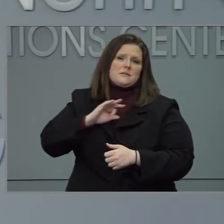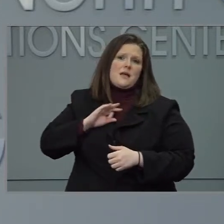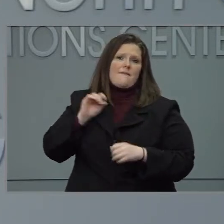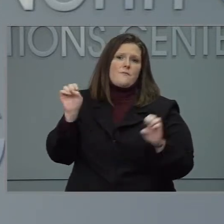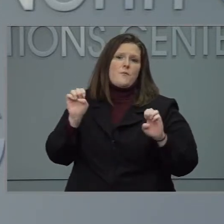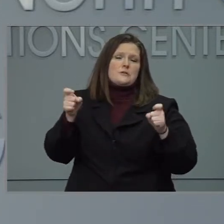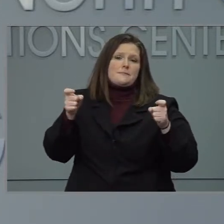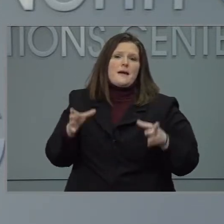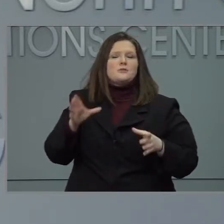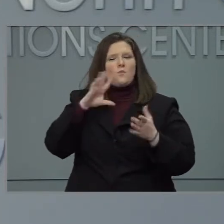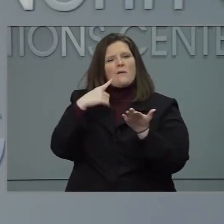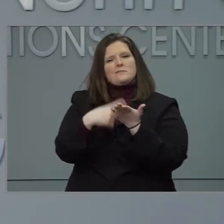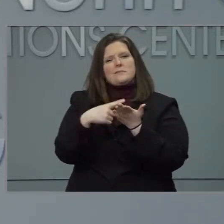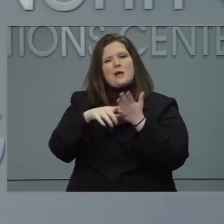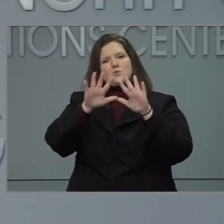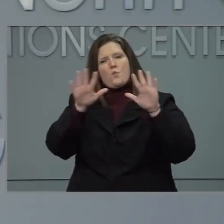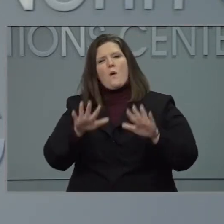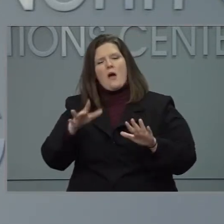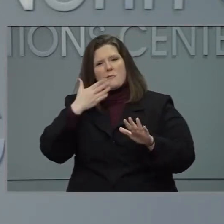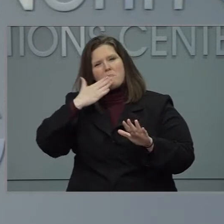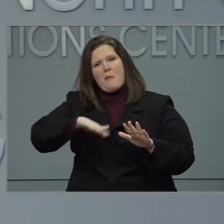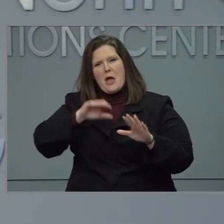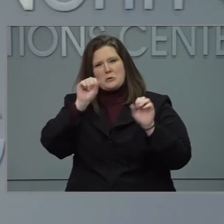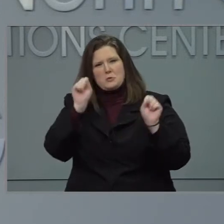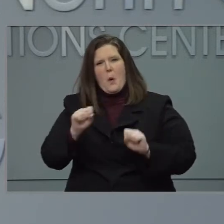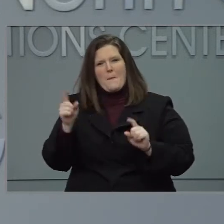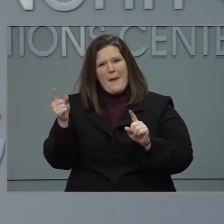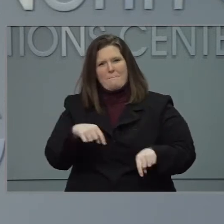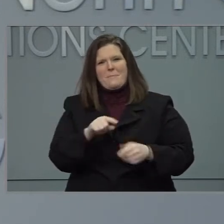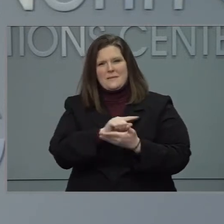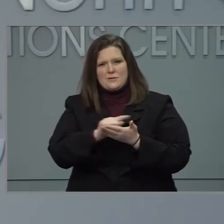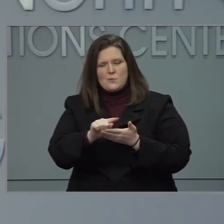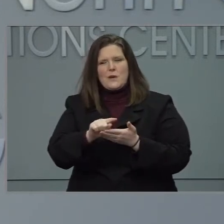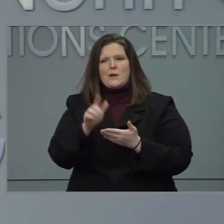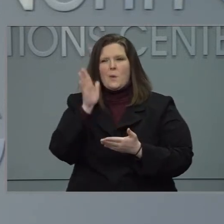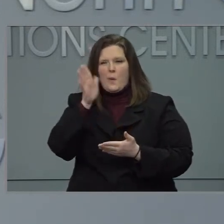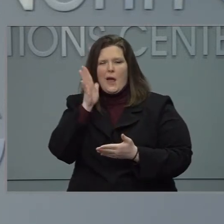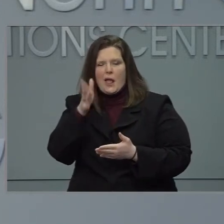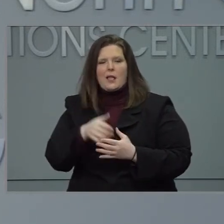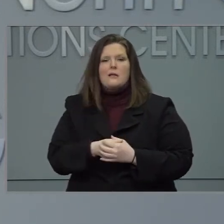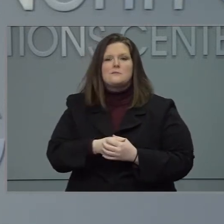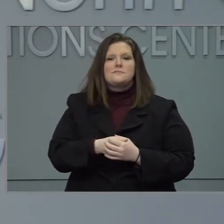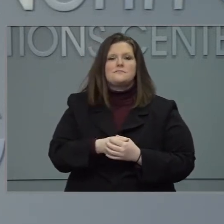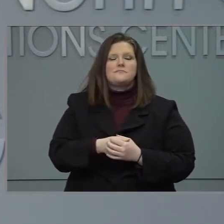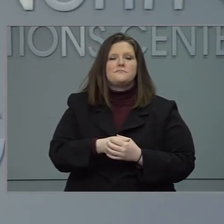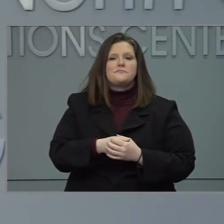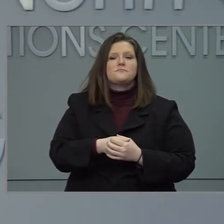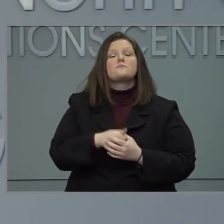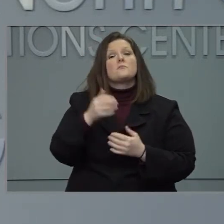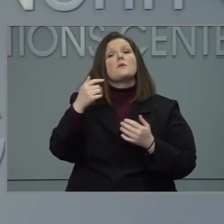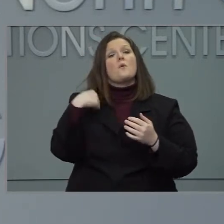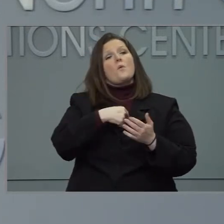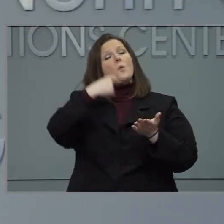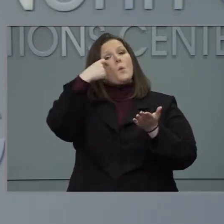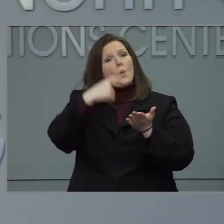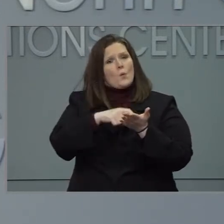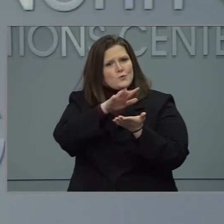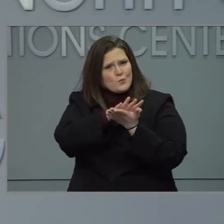in the classroom and millions of people receiving vaccines, there is hope on the horizon. But with this